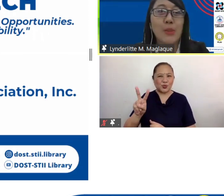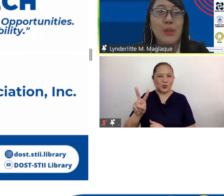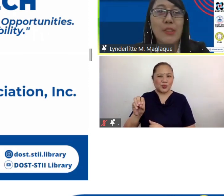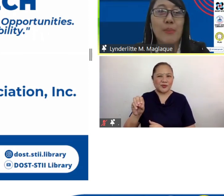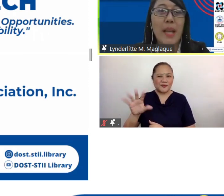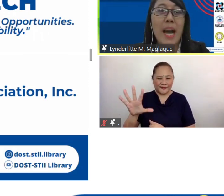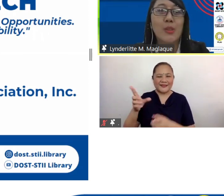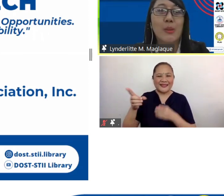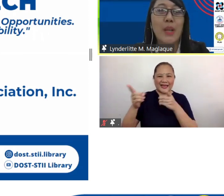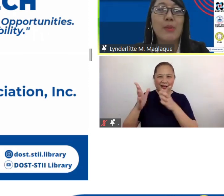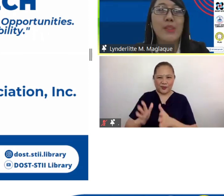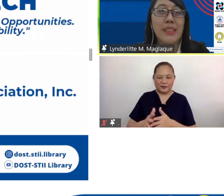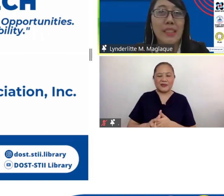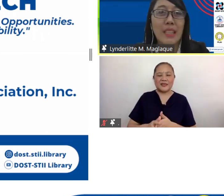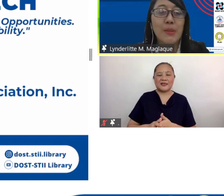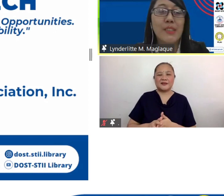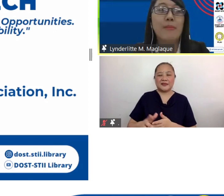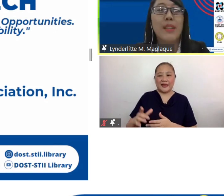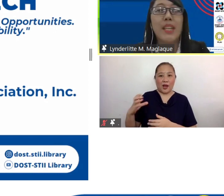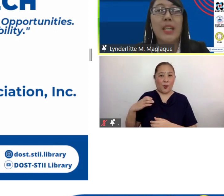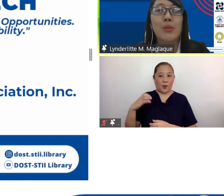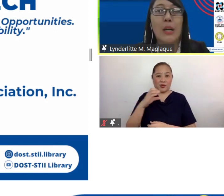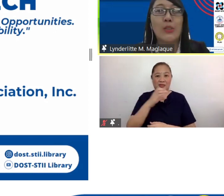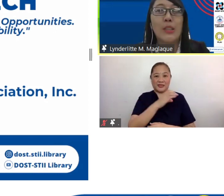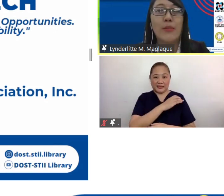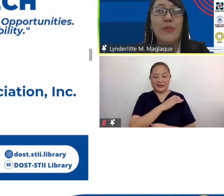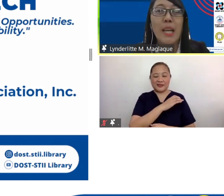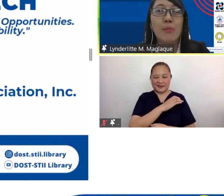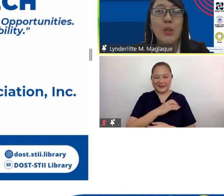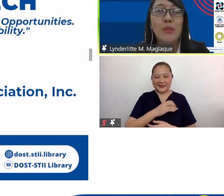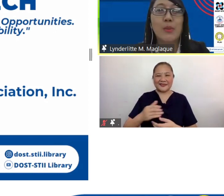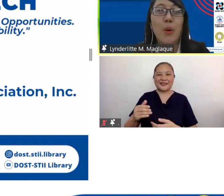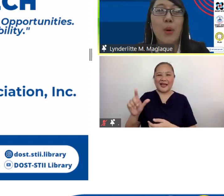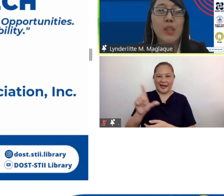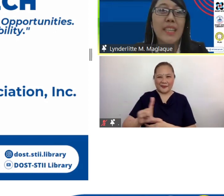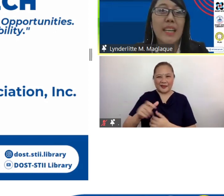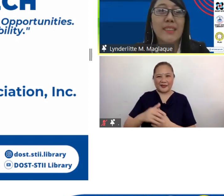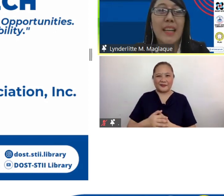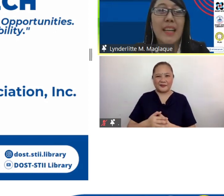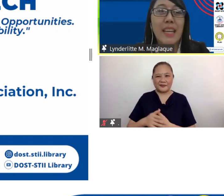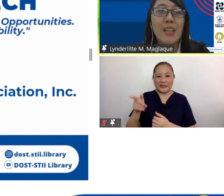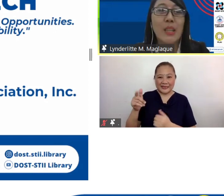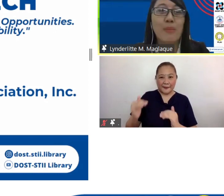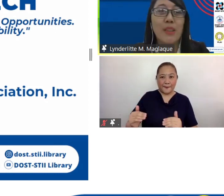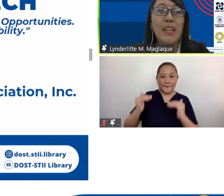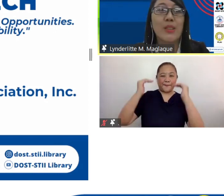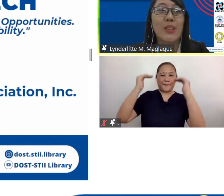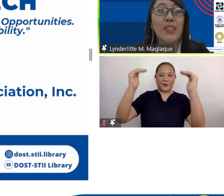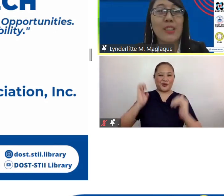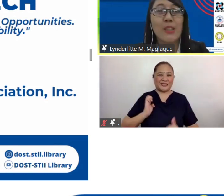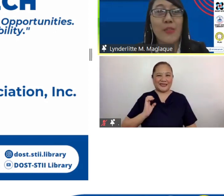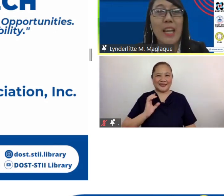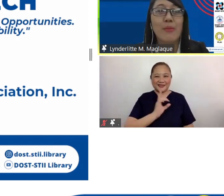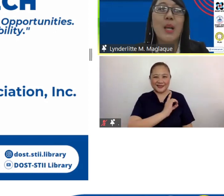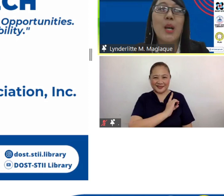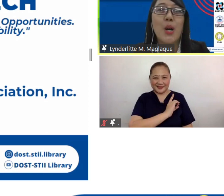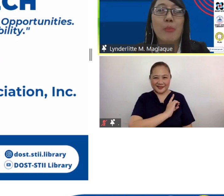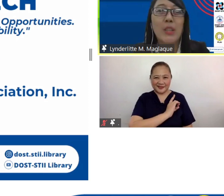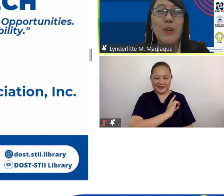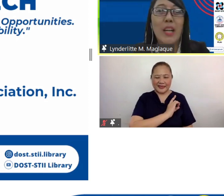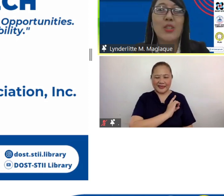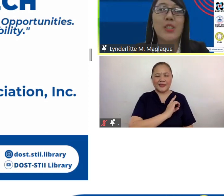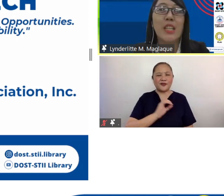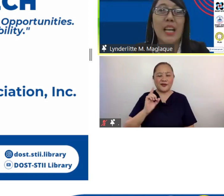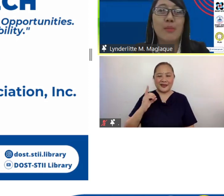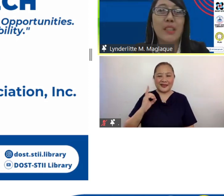Archive Service of the House of Representatives. In 2005, she was promoted as the Executive Director or Director 5 of